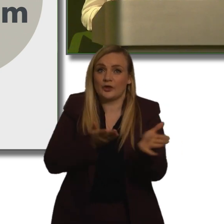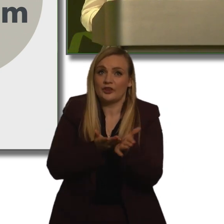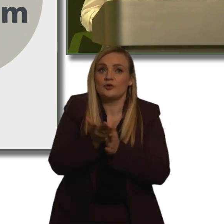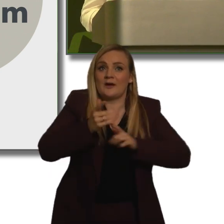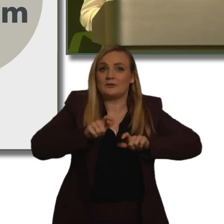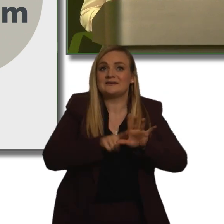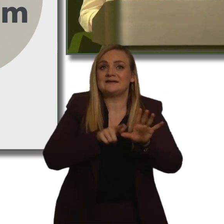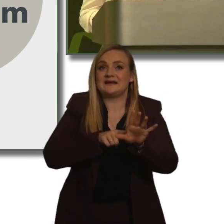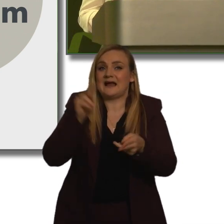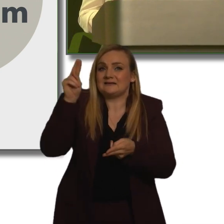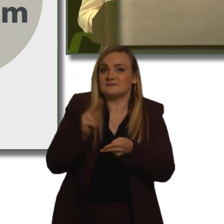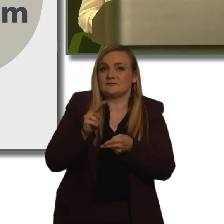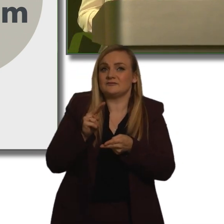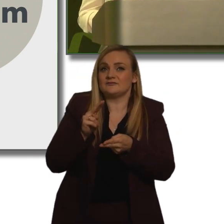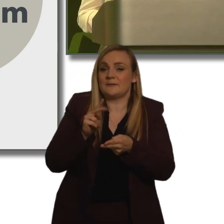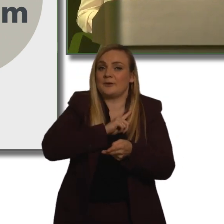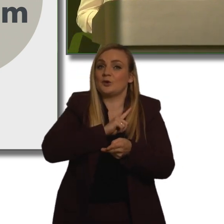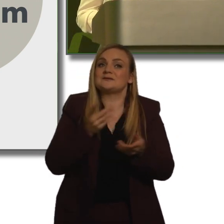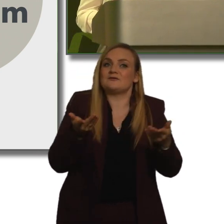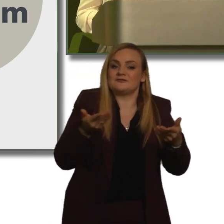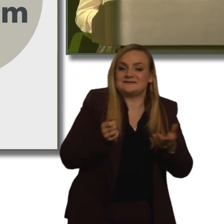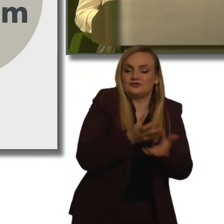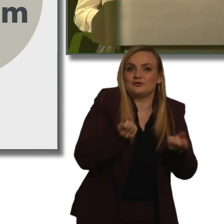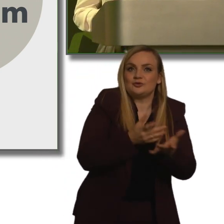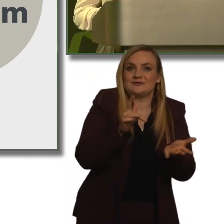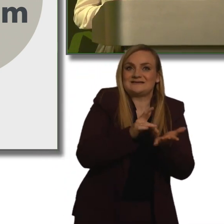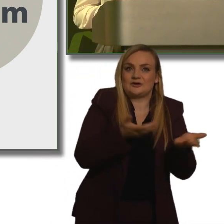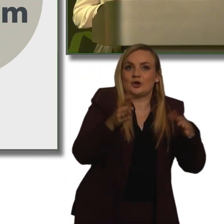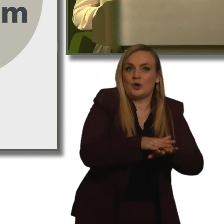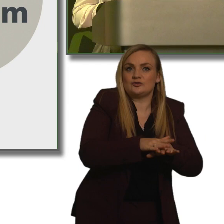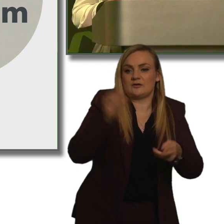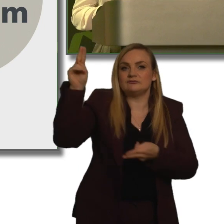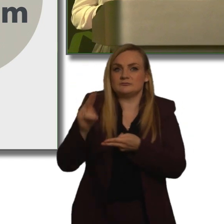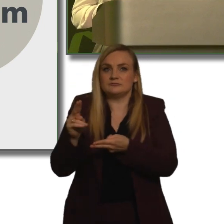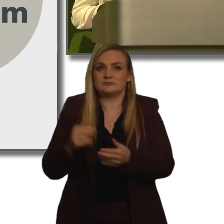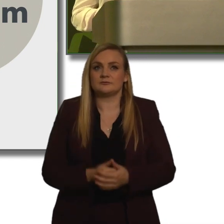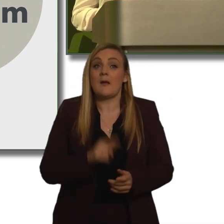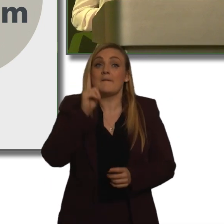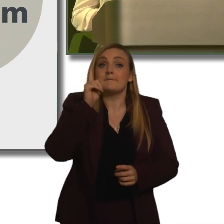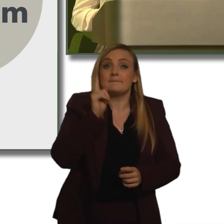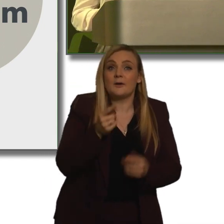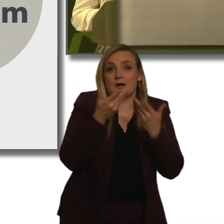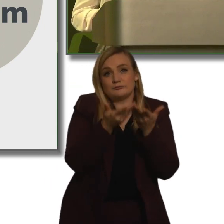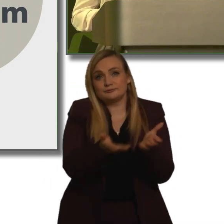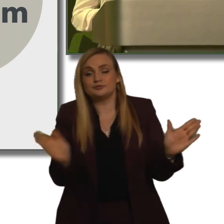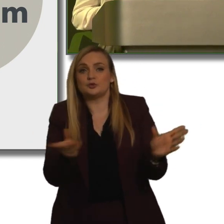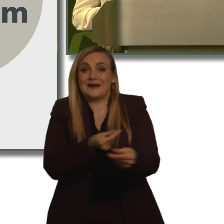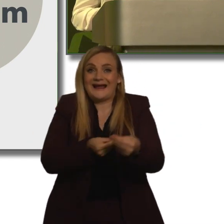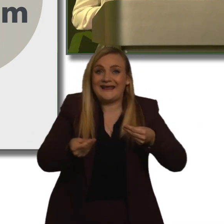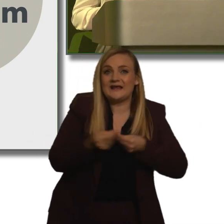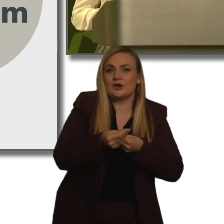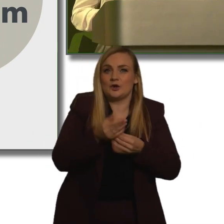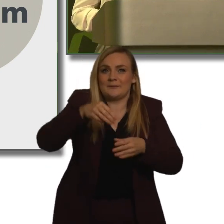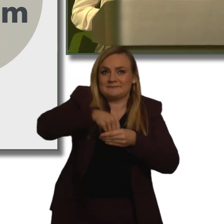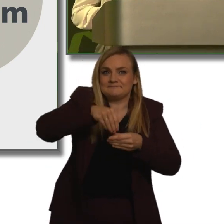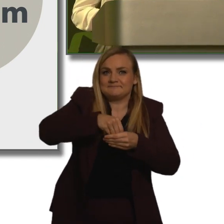reduction in stock from the distribution centre closure. Whilst the broader economic context remains challenging, we